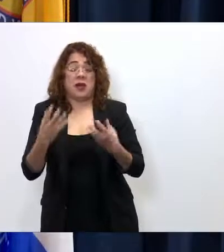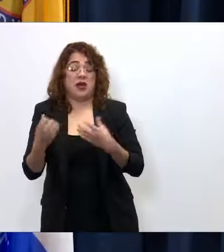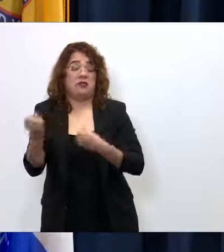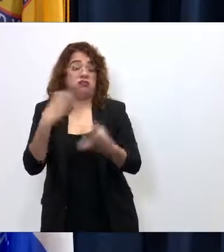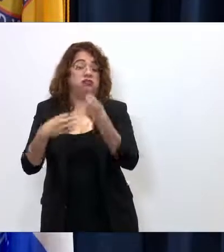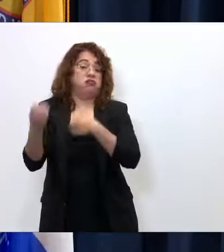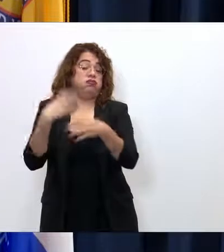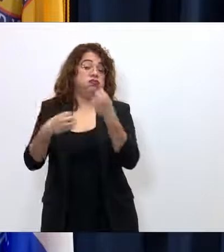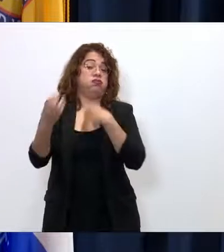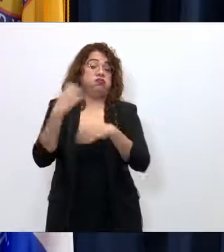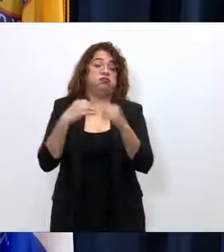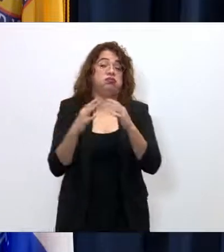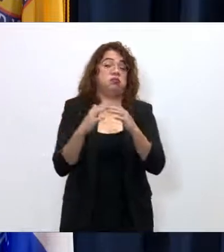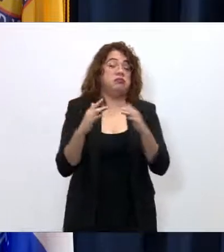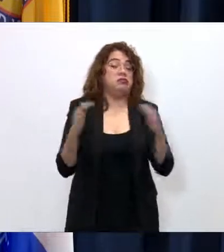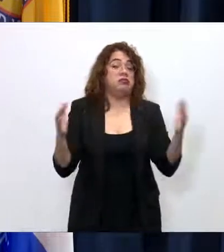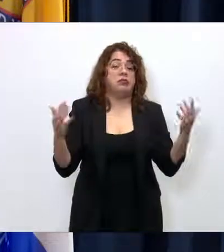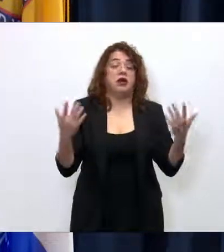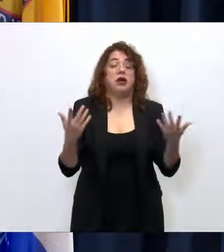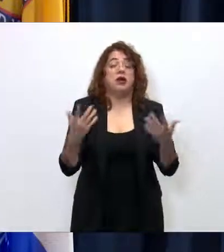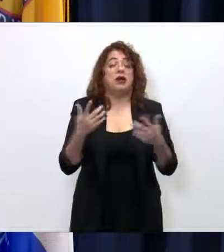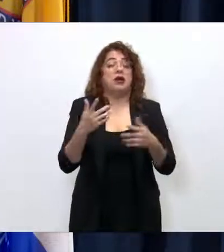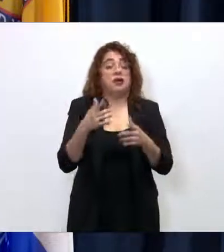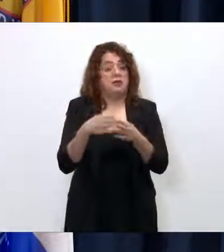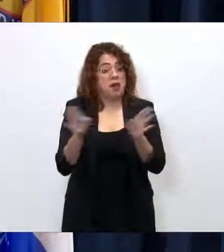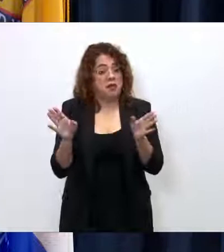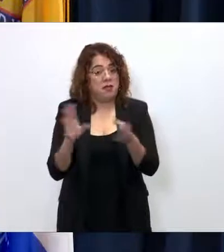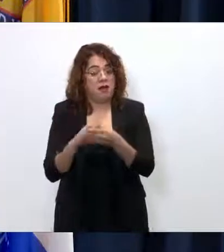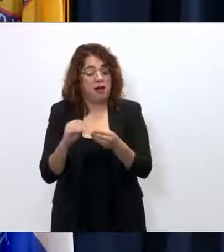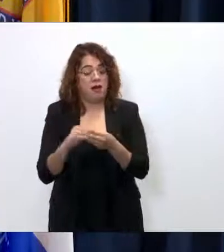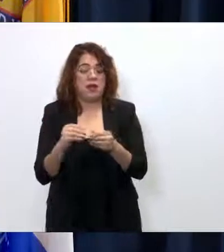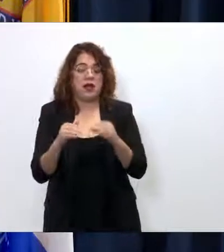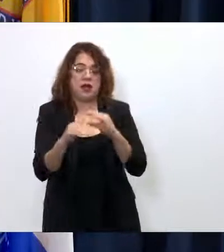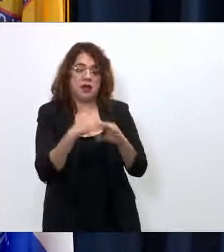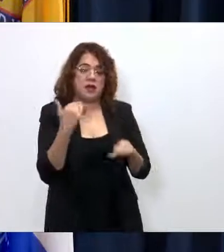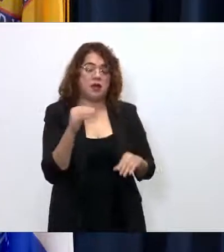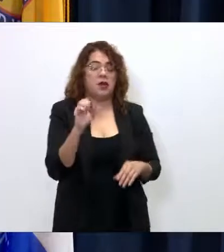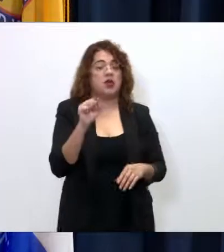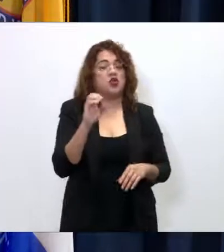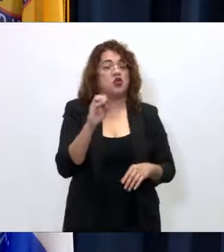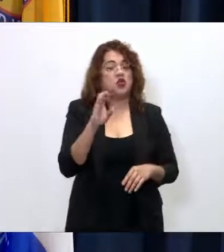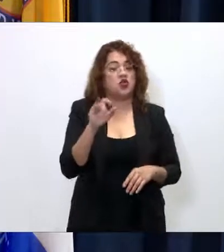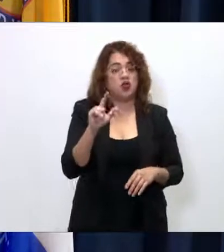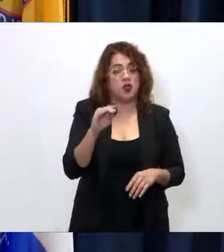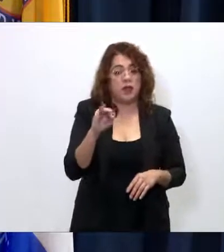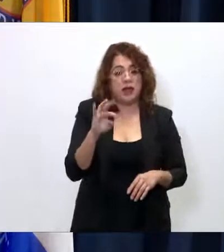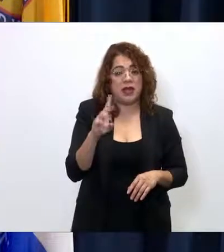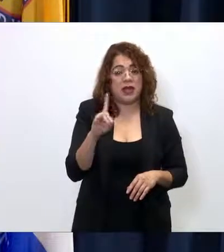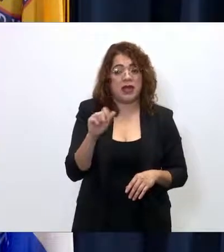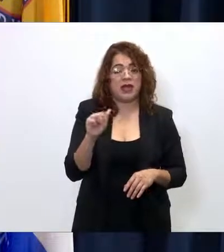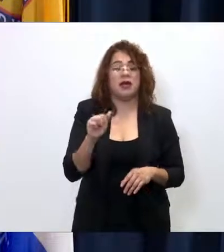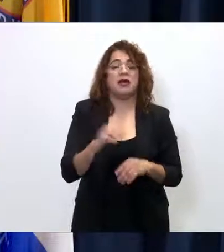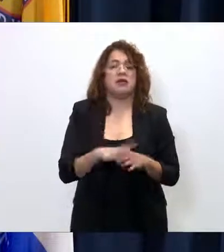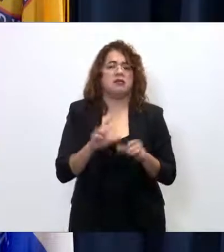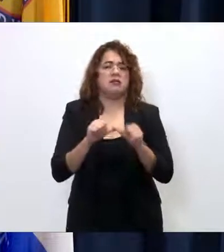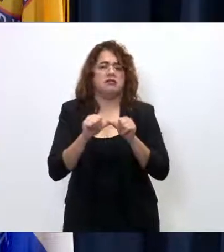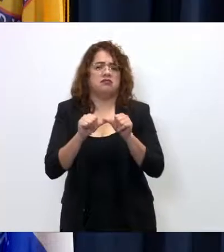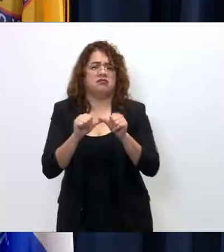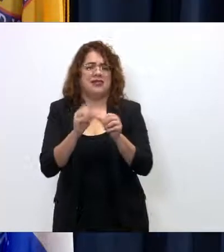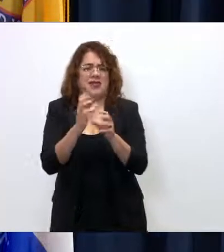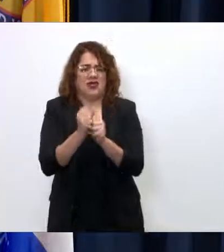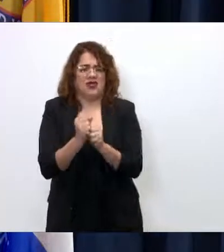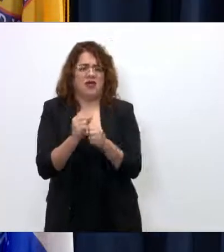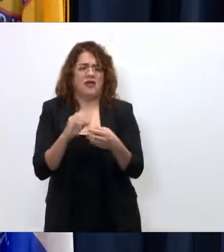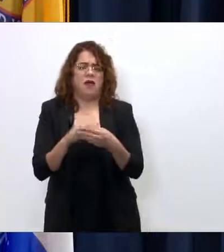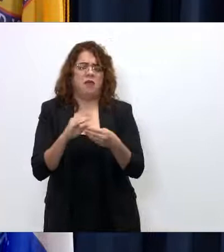comment from email, from public comment, from social media, and so we'll continue to receive comment. But